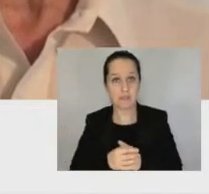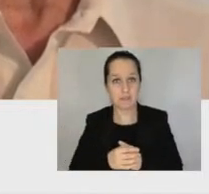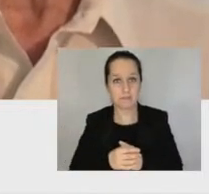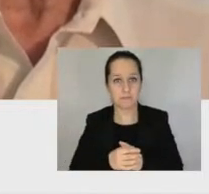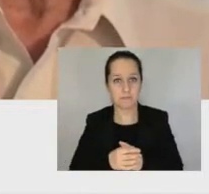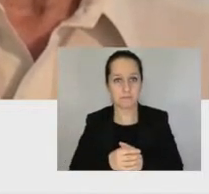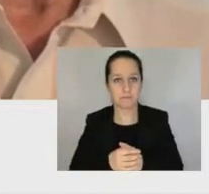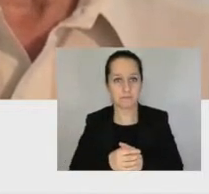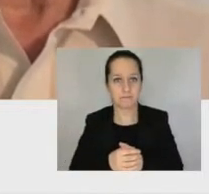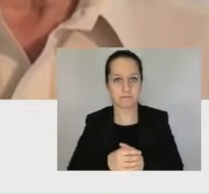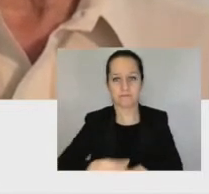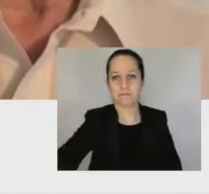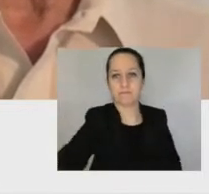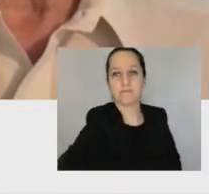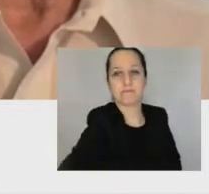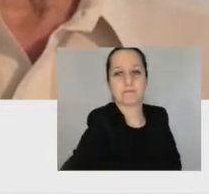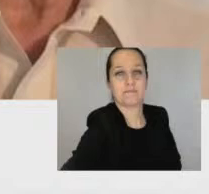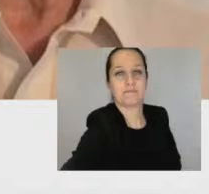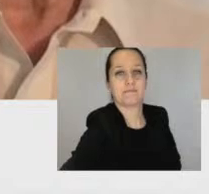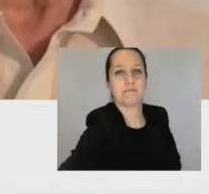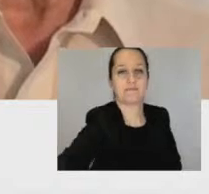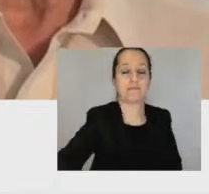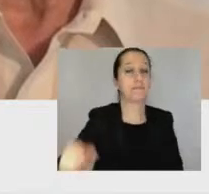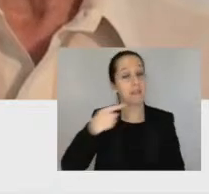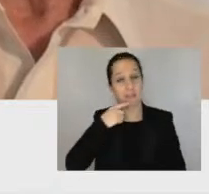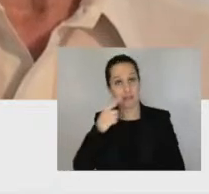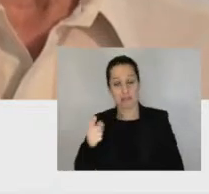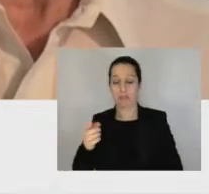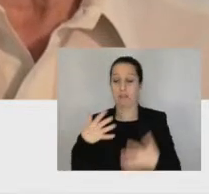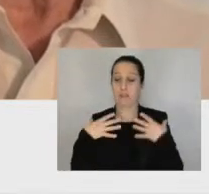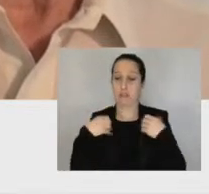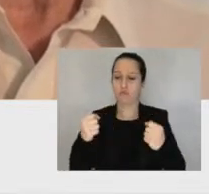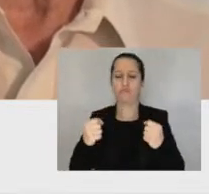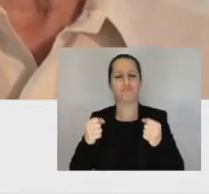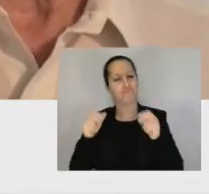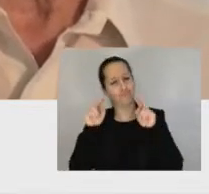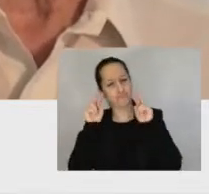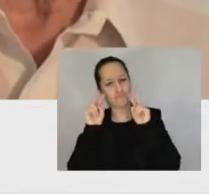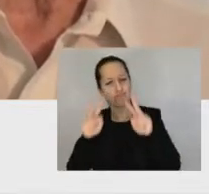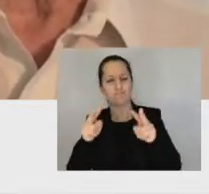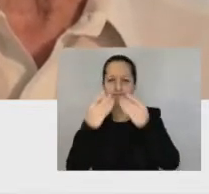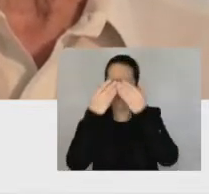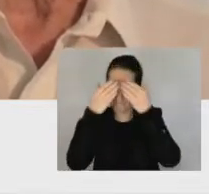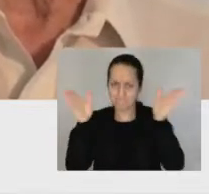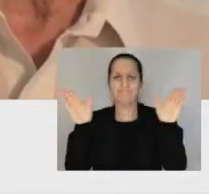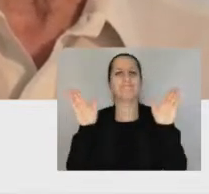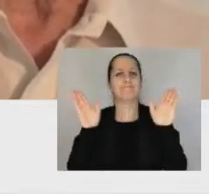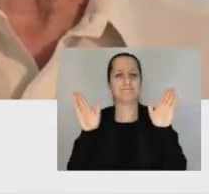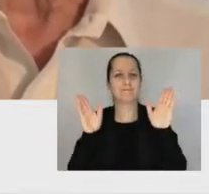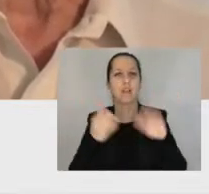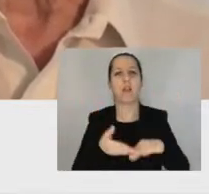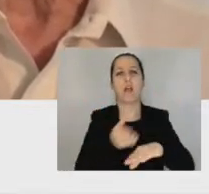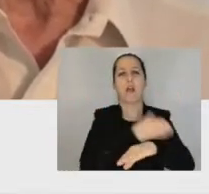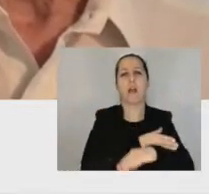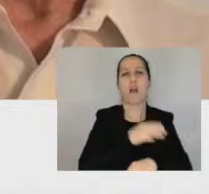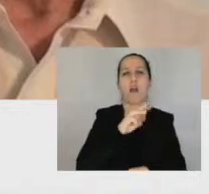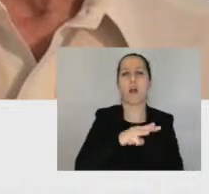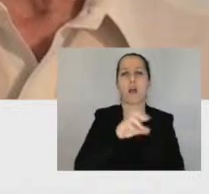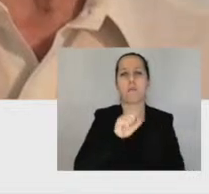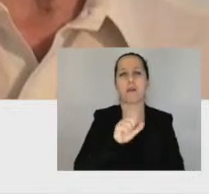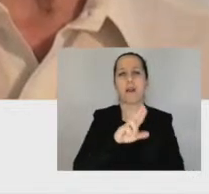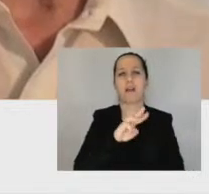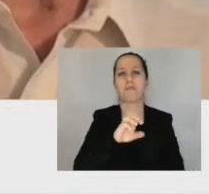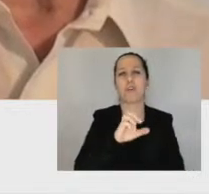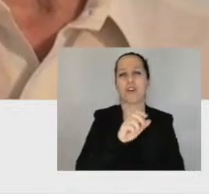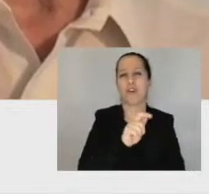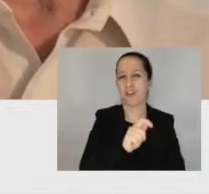and Coventry by making England a Marmot country, tackling the social inequalities that influence health.